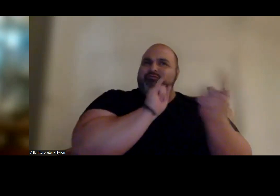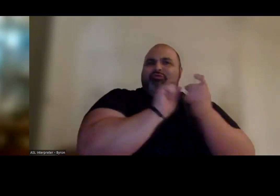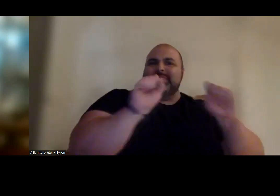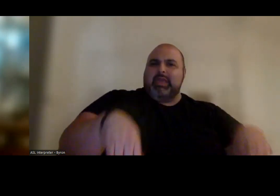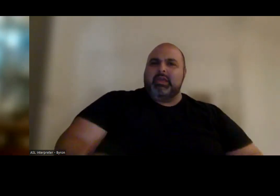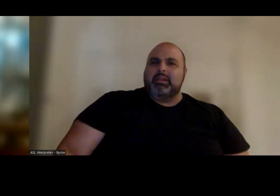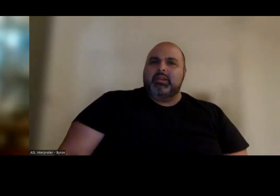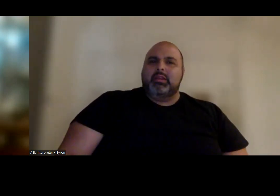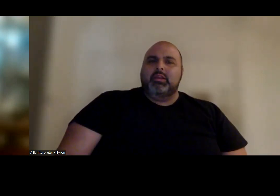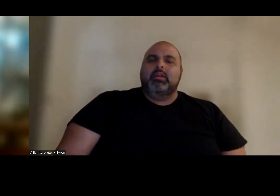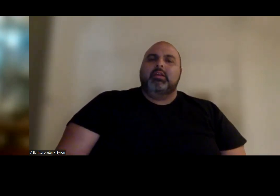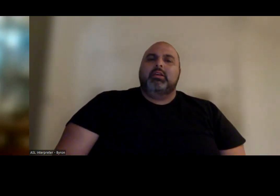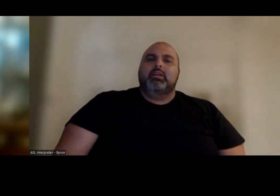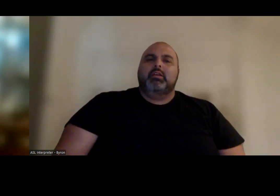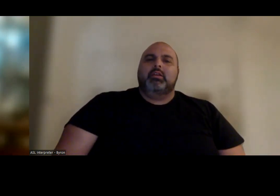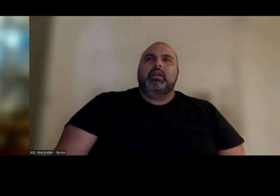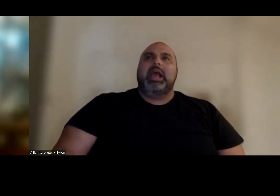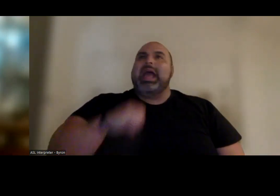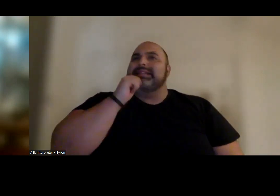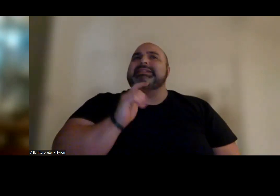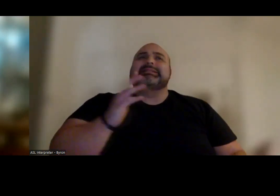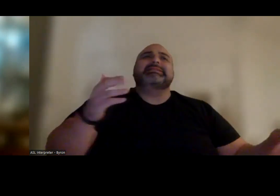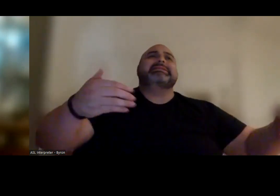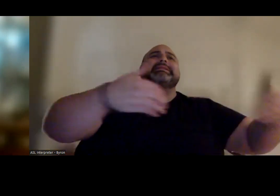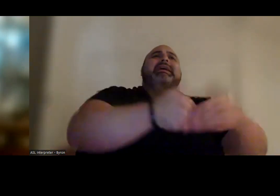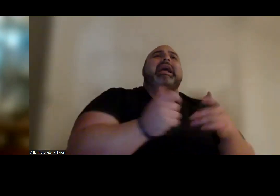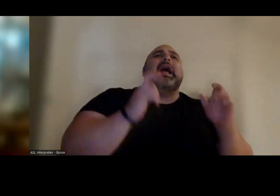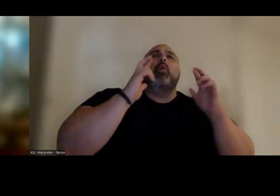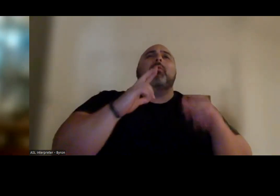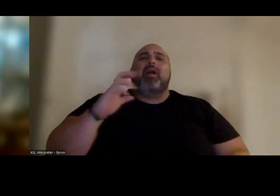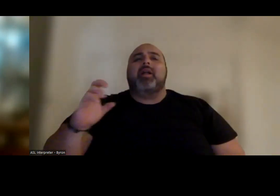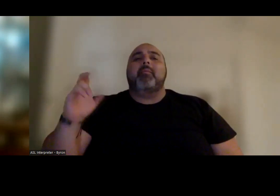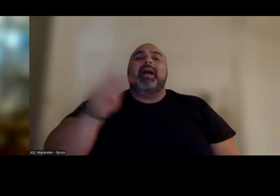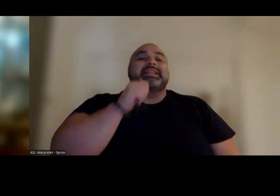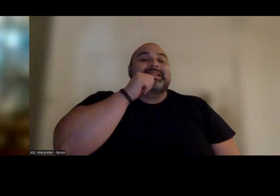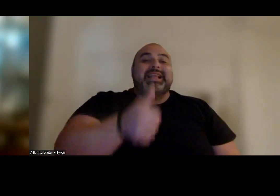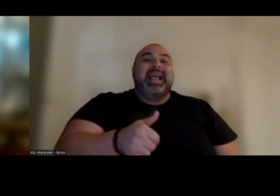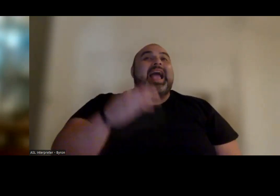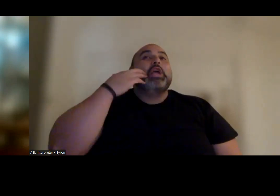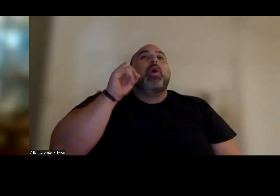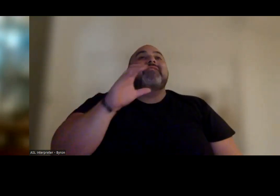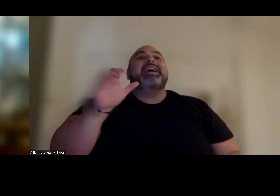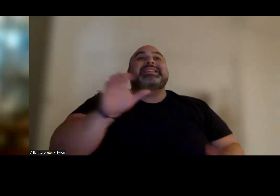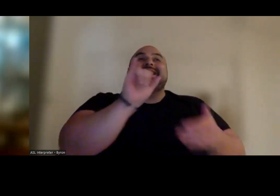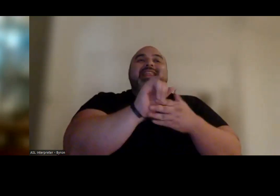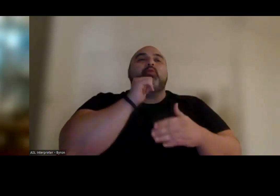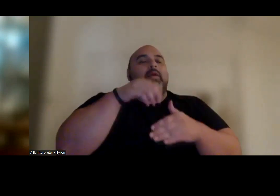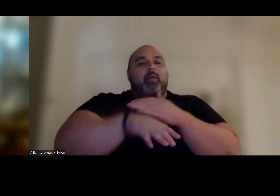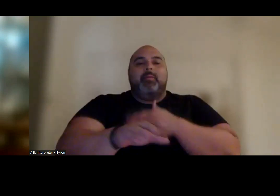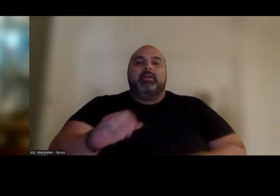I purposely didn't go near him and hug him because I was hoping I'd get to come back the next day. And I knew if I did that, they wouldn't allow me in.